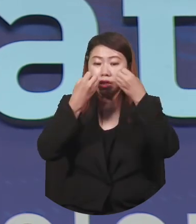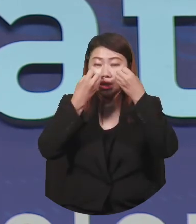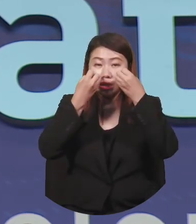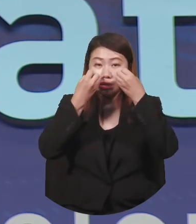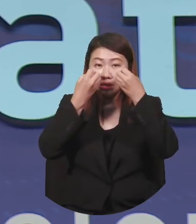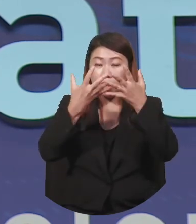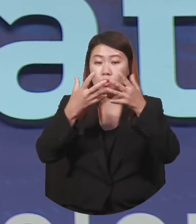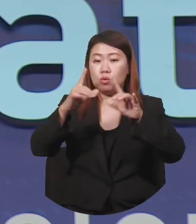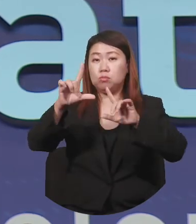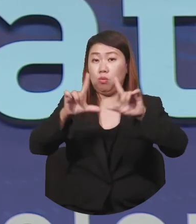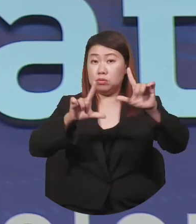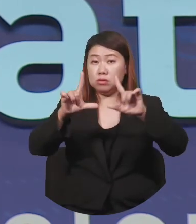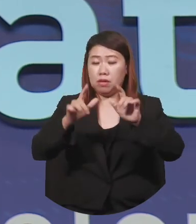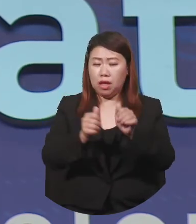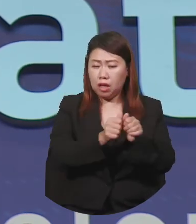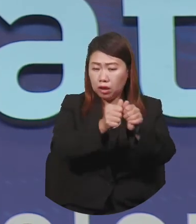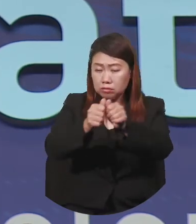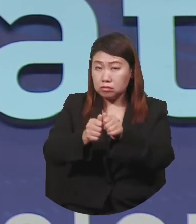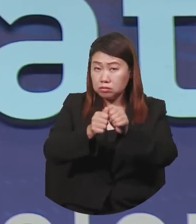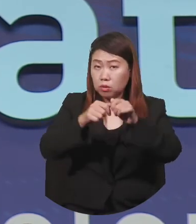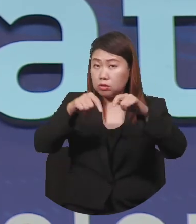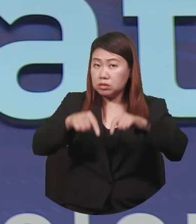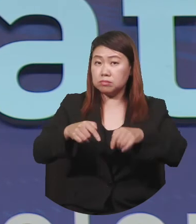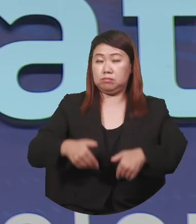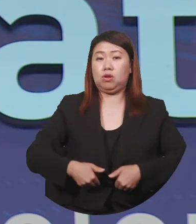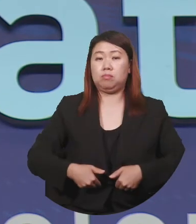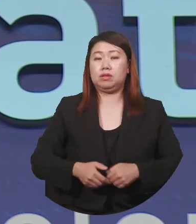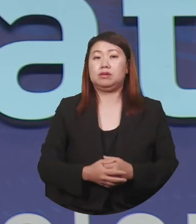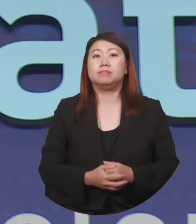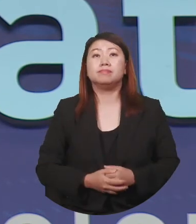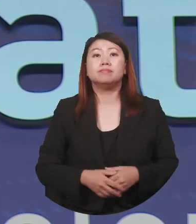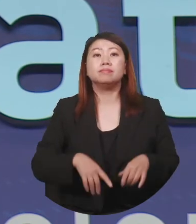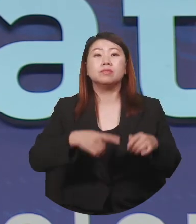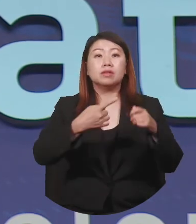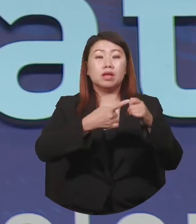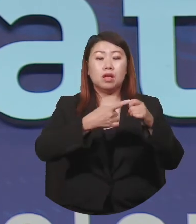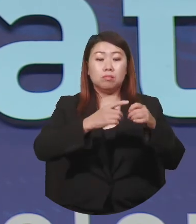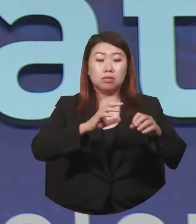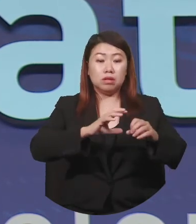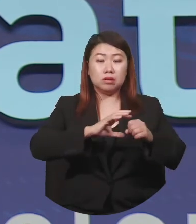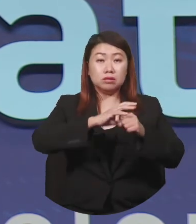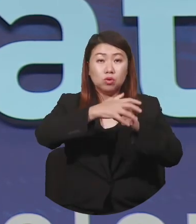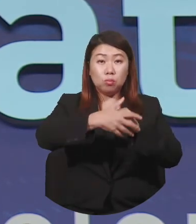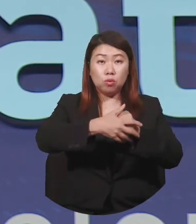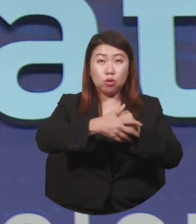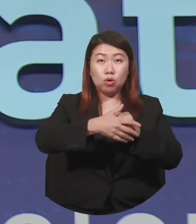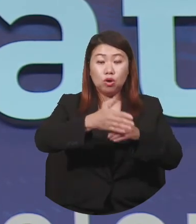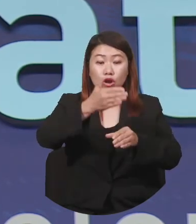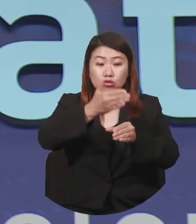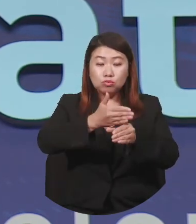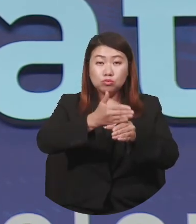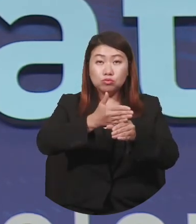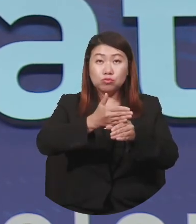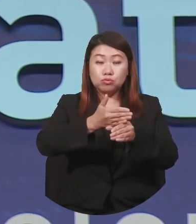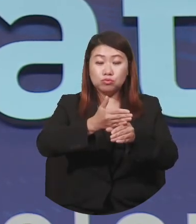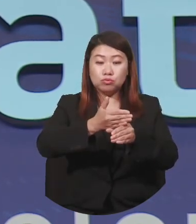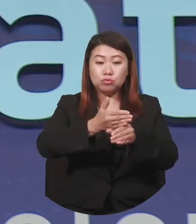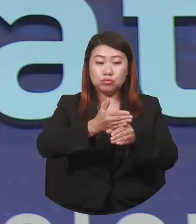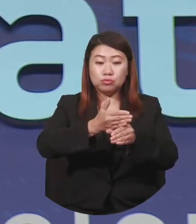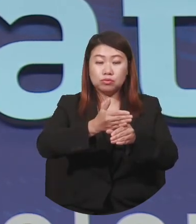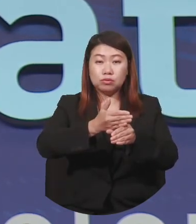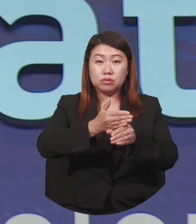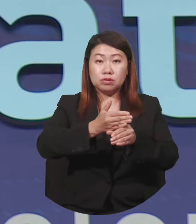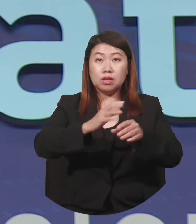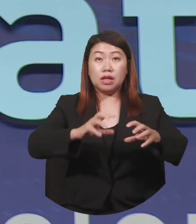players participate in order to more effectively respond to global challenges. During the first session,